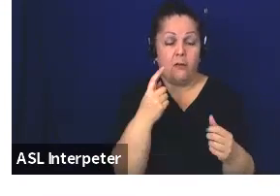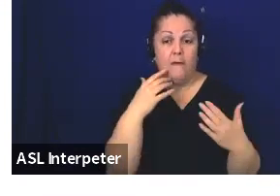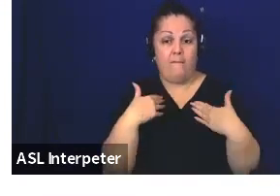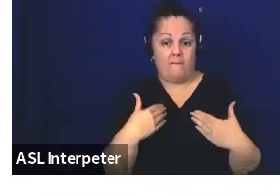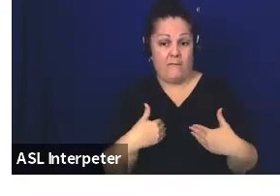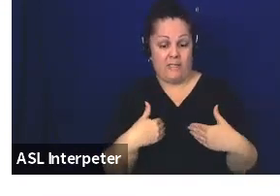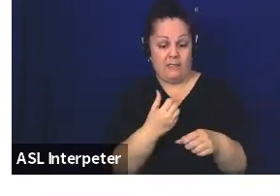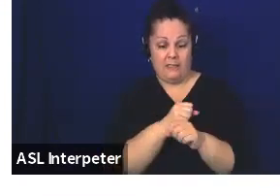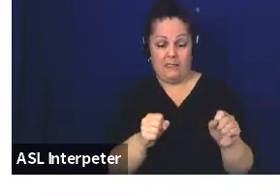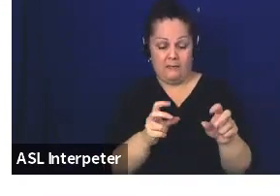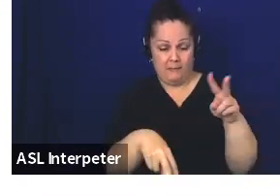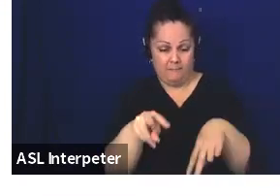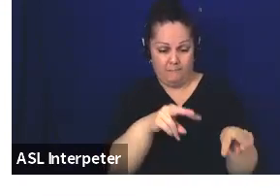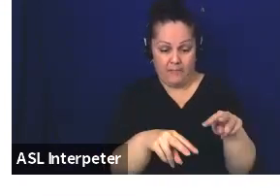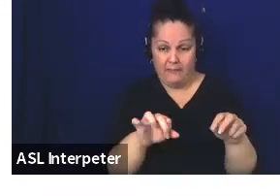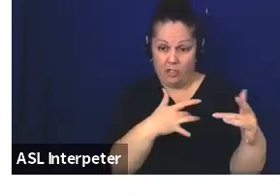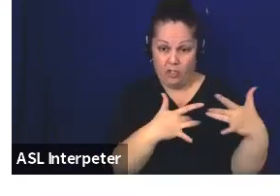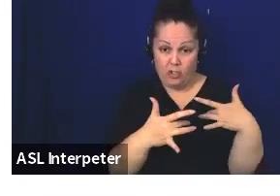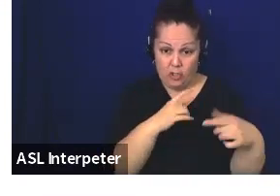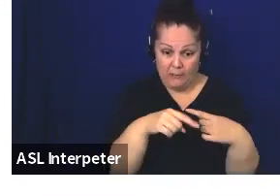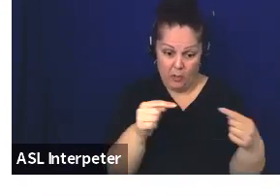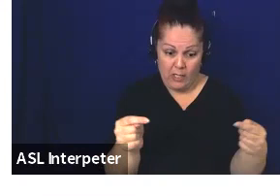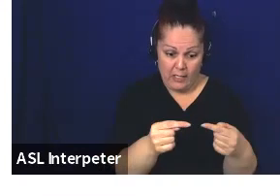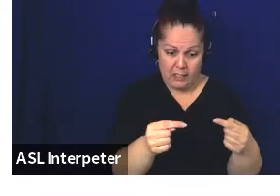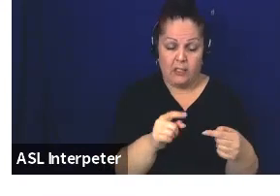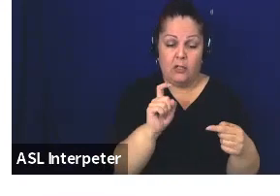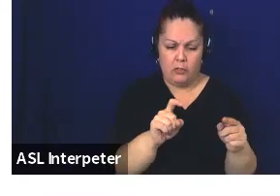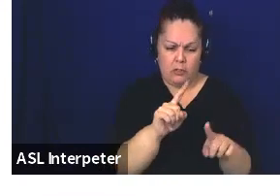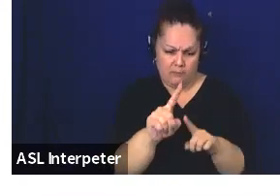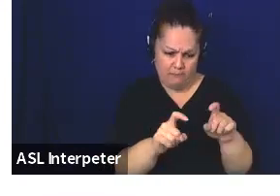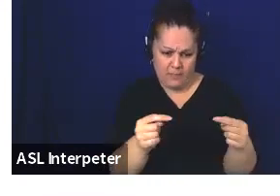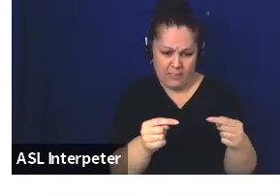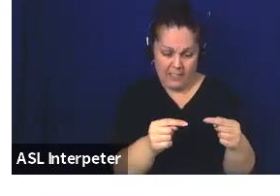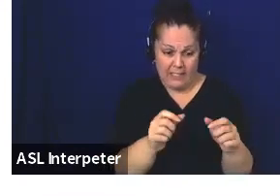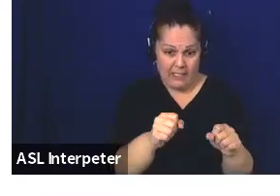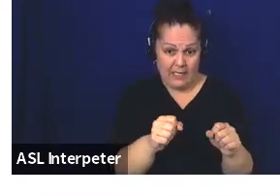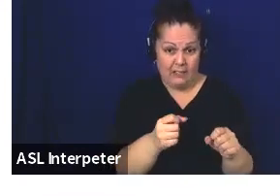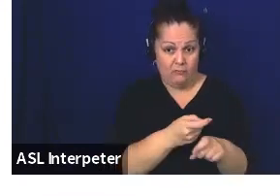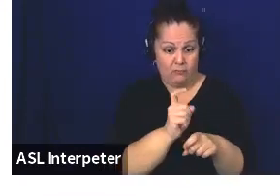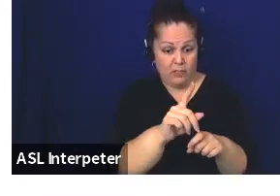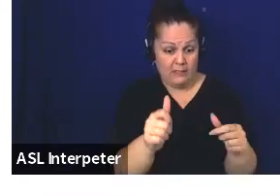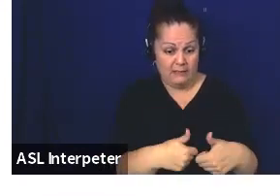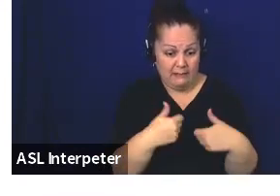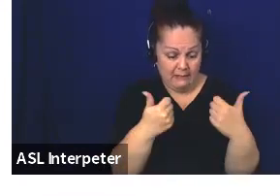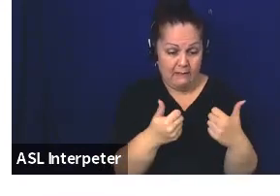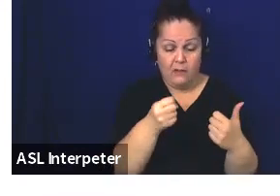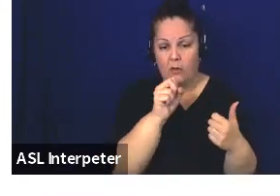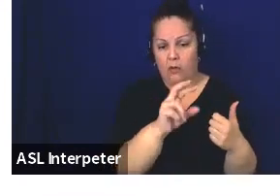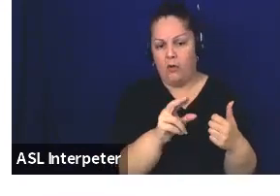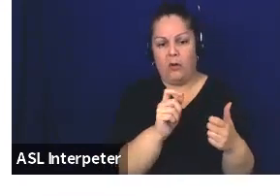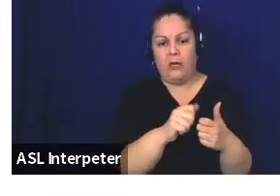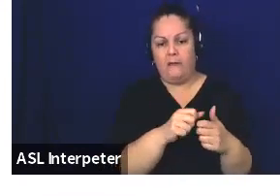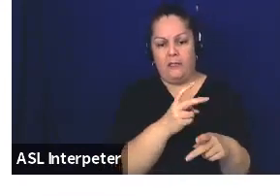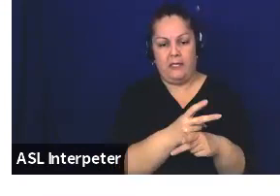safety, if there is a concern about an injury, we should inquire if the injury is life-threatening or if the individual can care for that